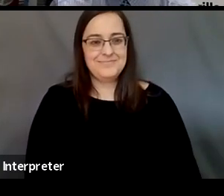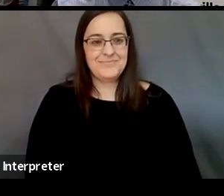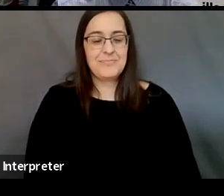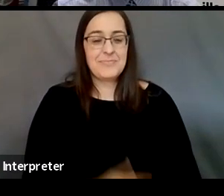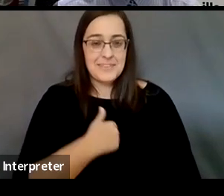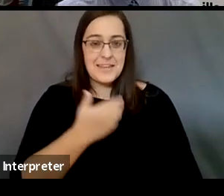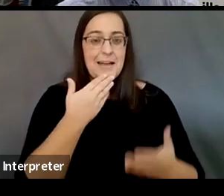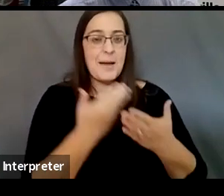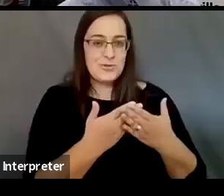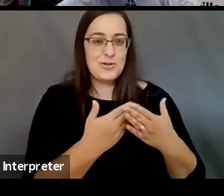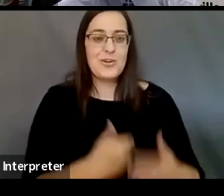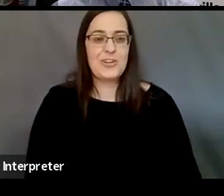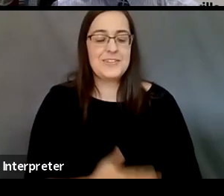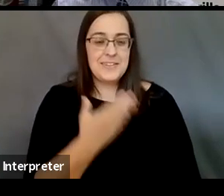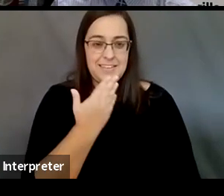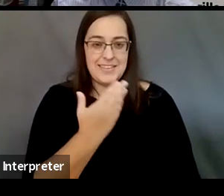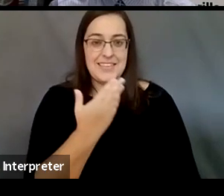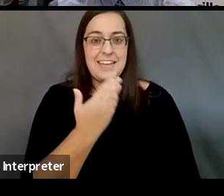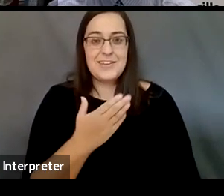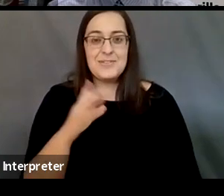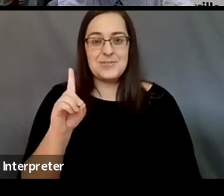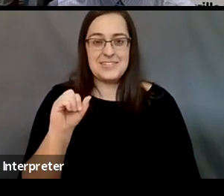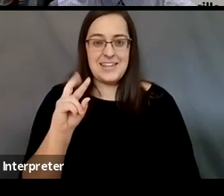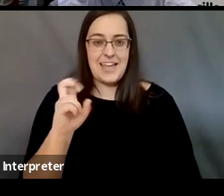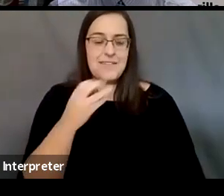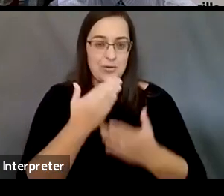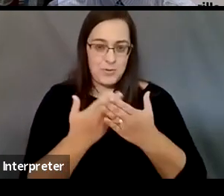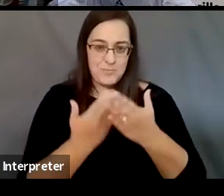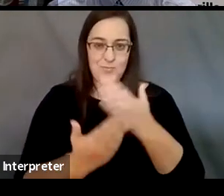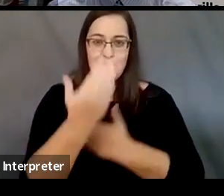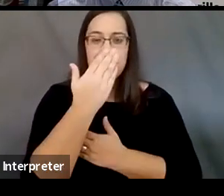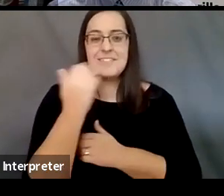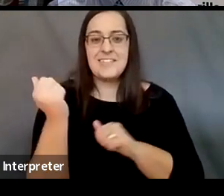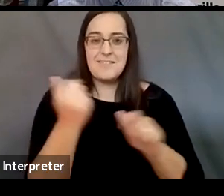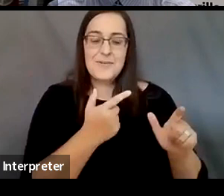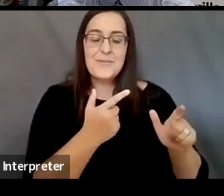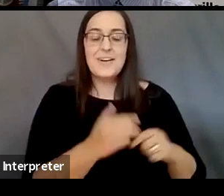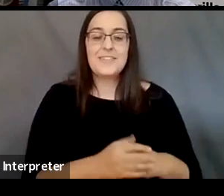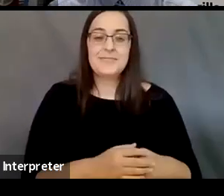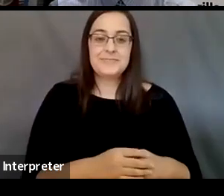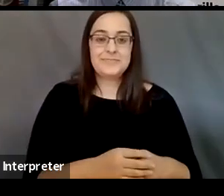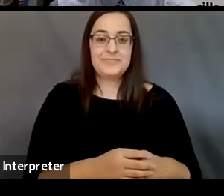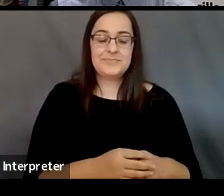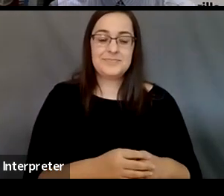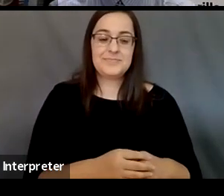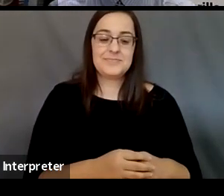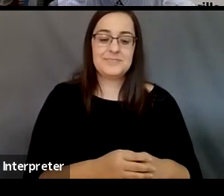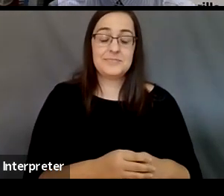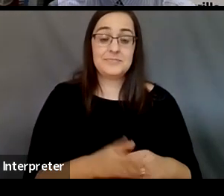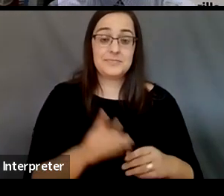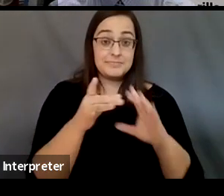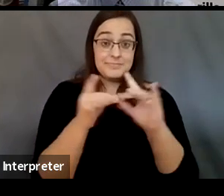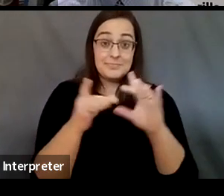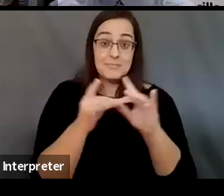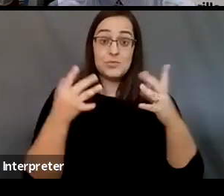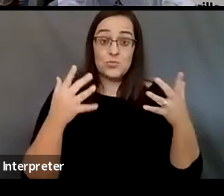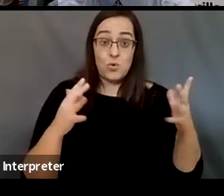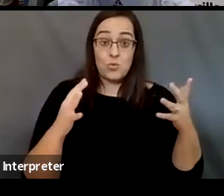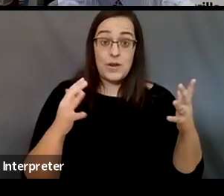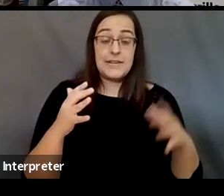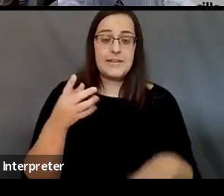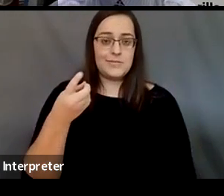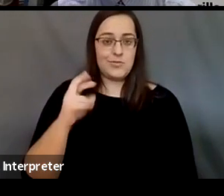I'm doing well. Thank you. Good morning, everybody. I think that, as was mentioned already by